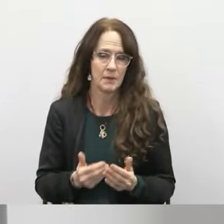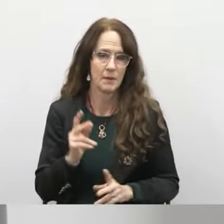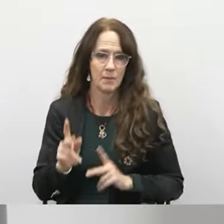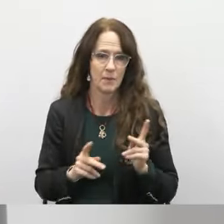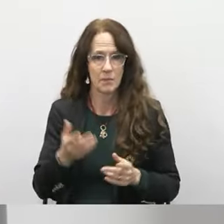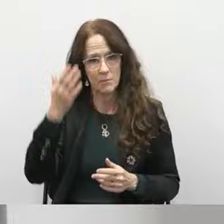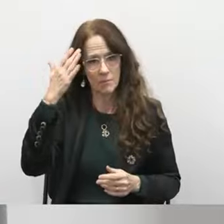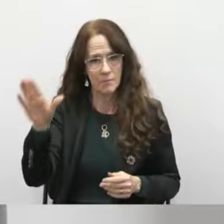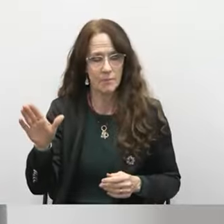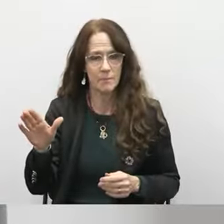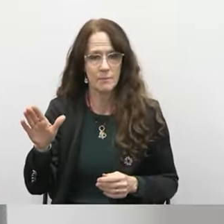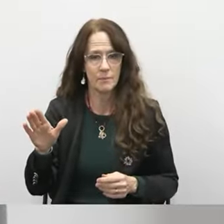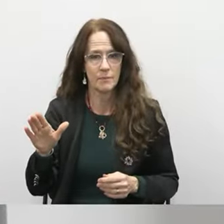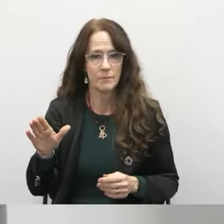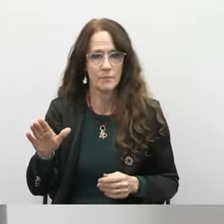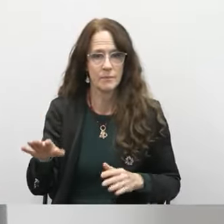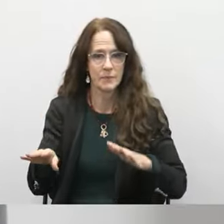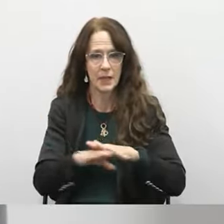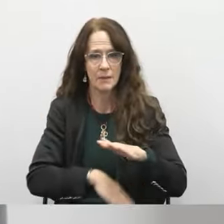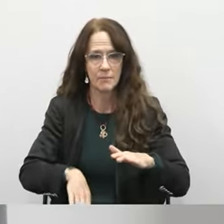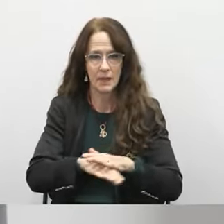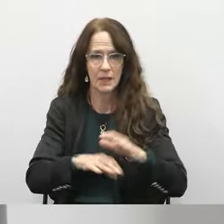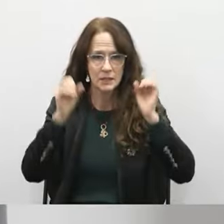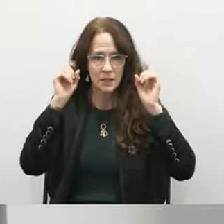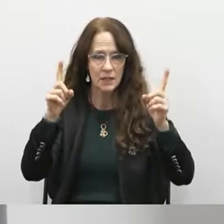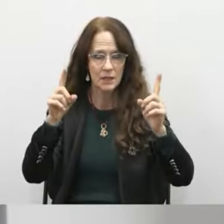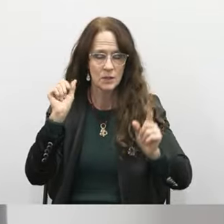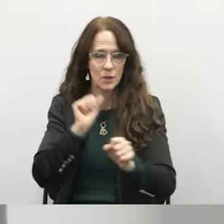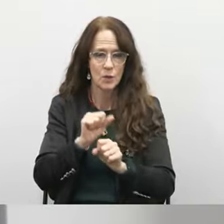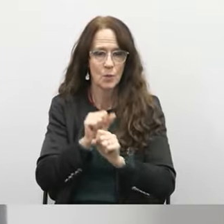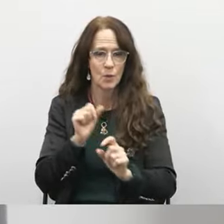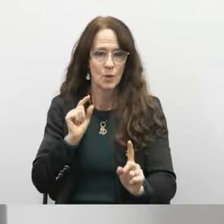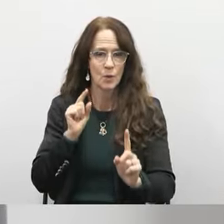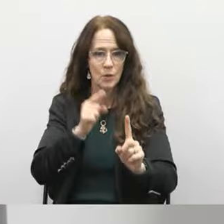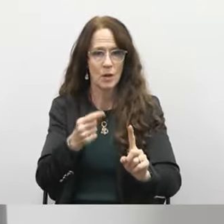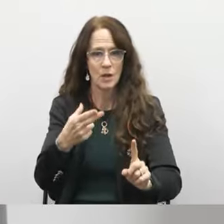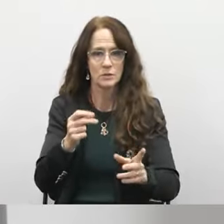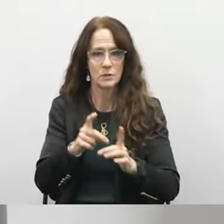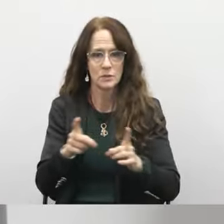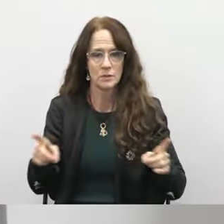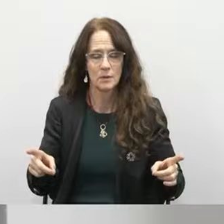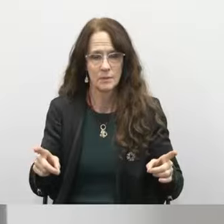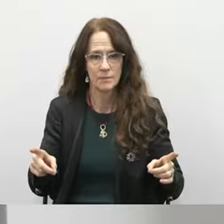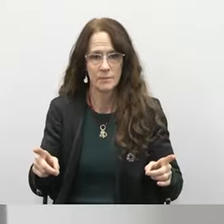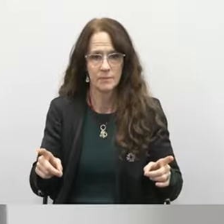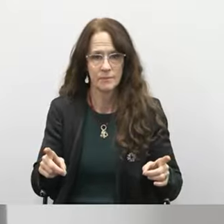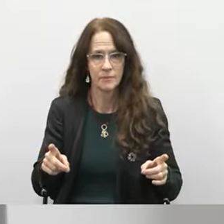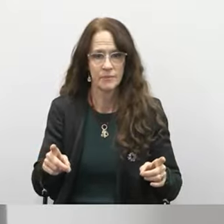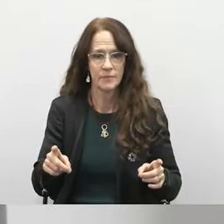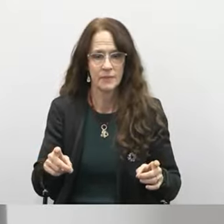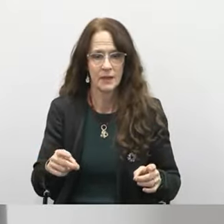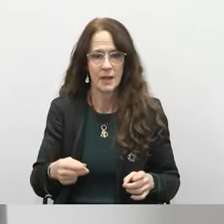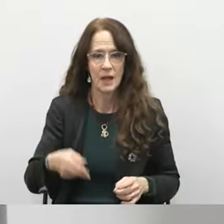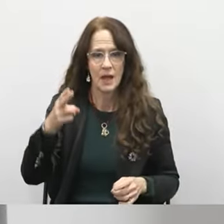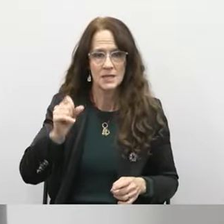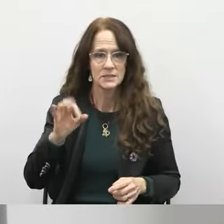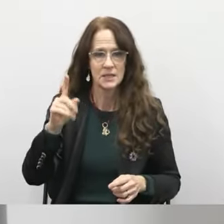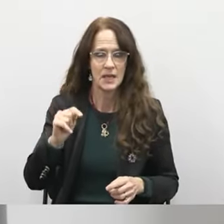aware of is basic education, so you can work towards your high school diploma. The HiSET, which is the high